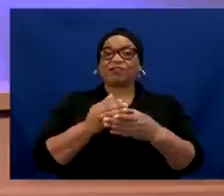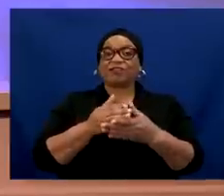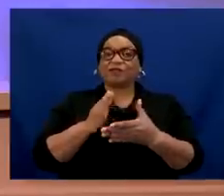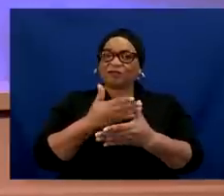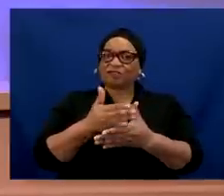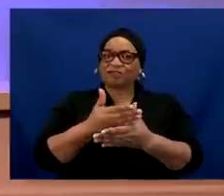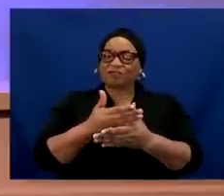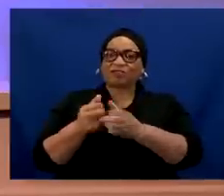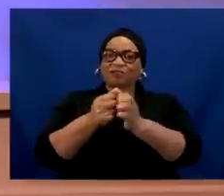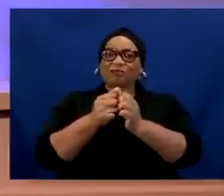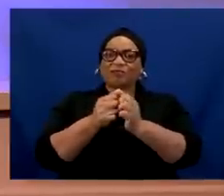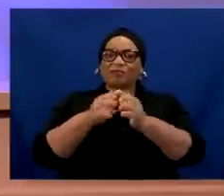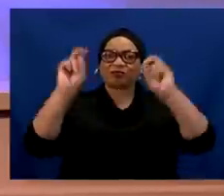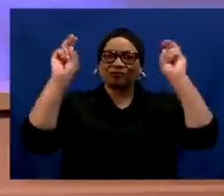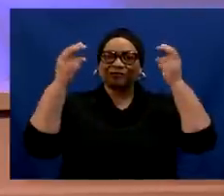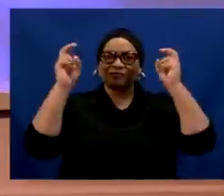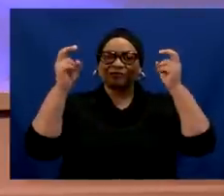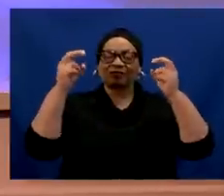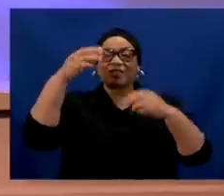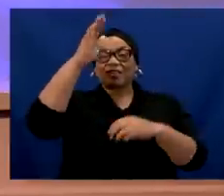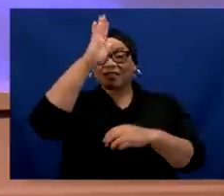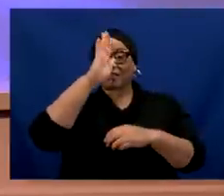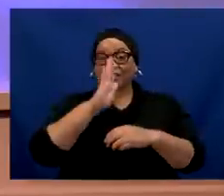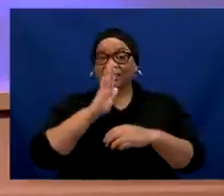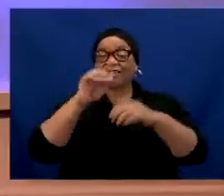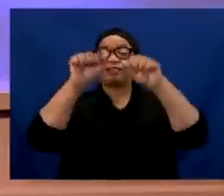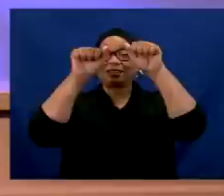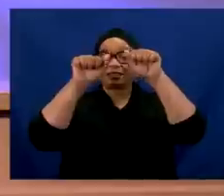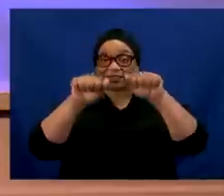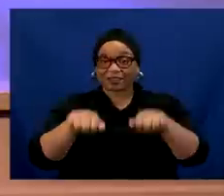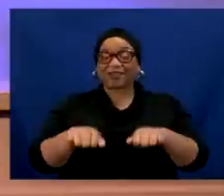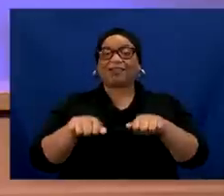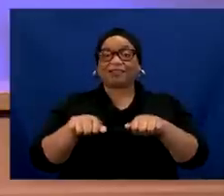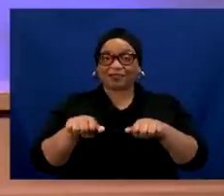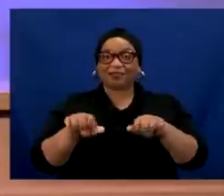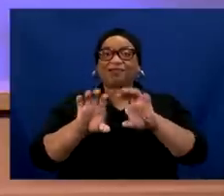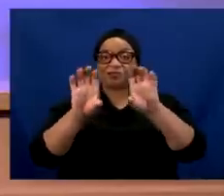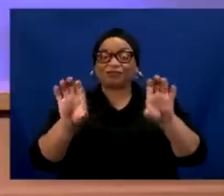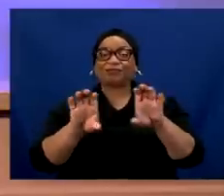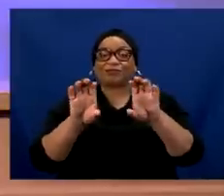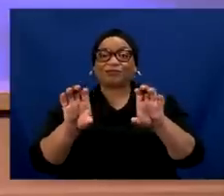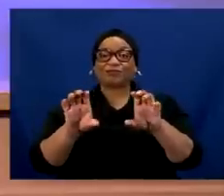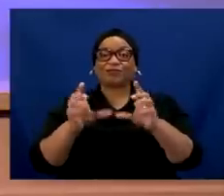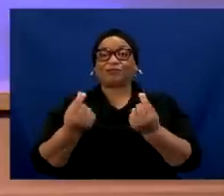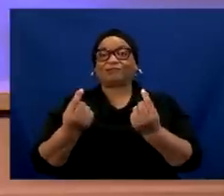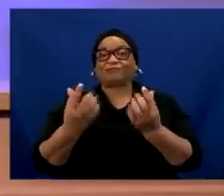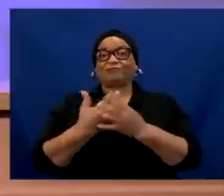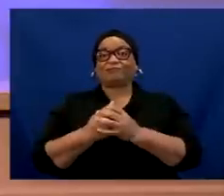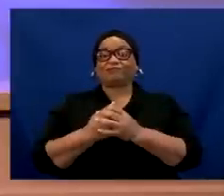briefly, actually, from the subject, God can do it.